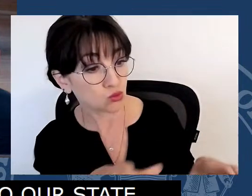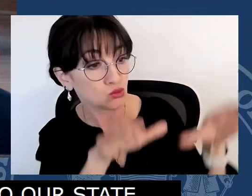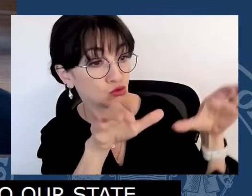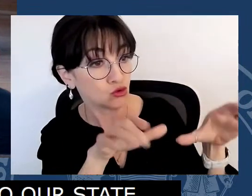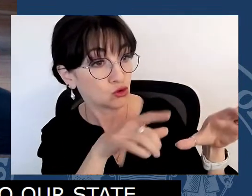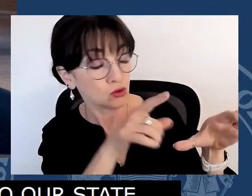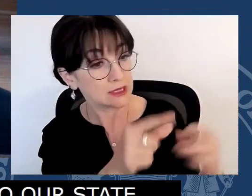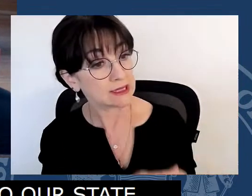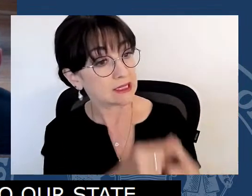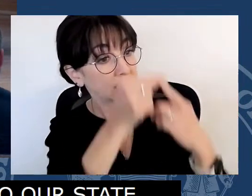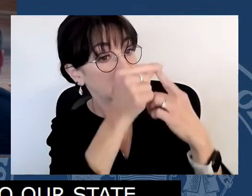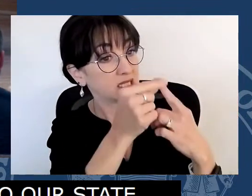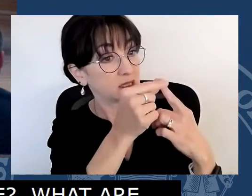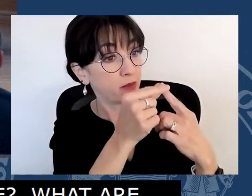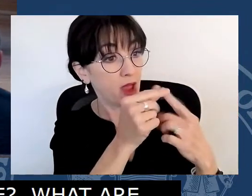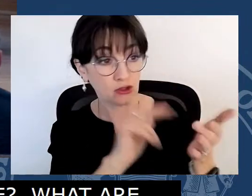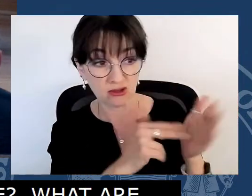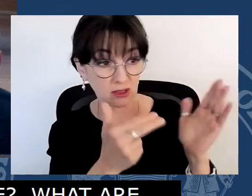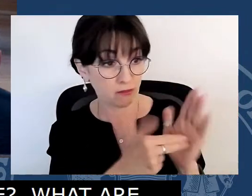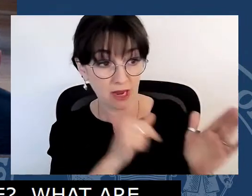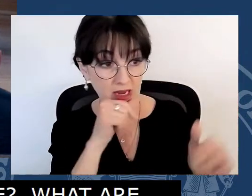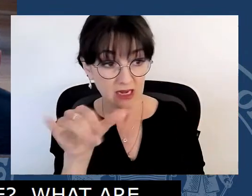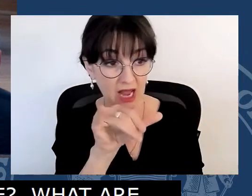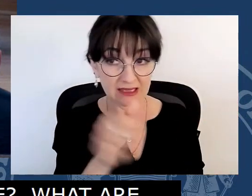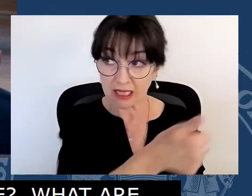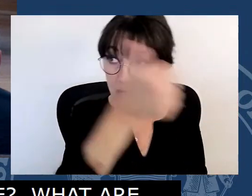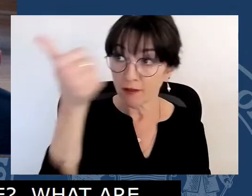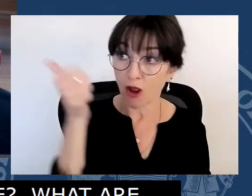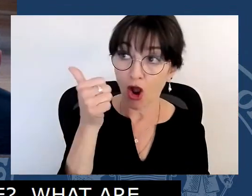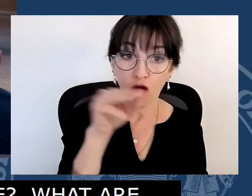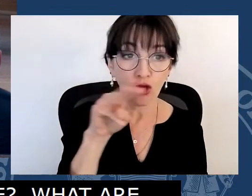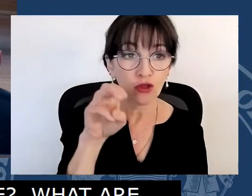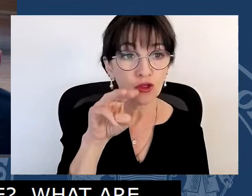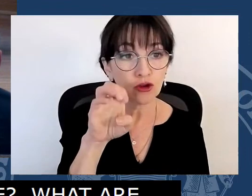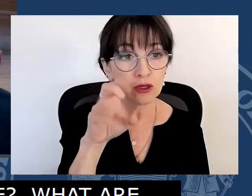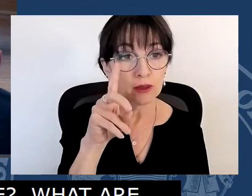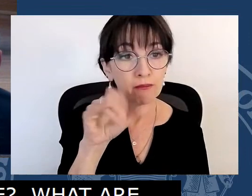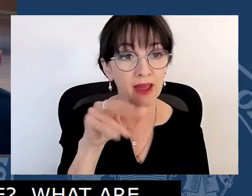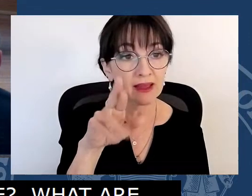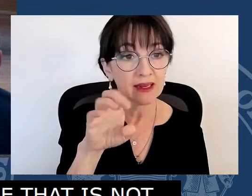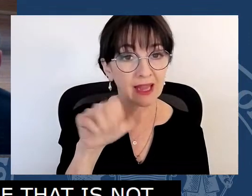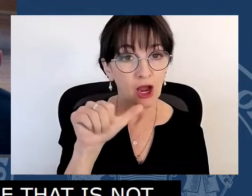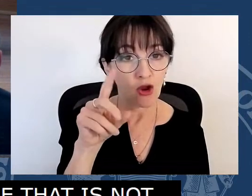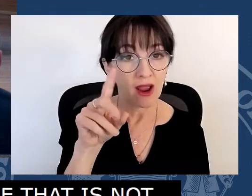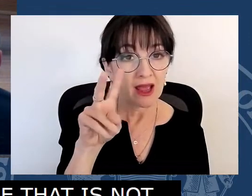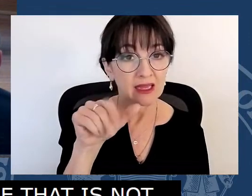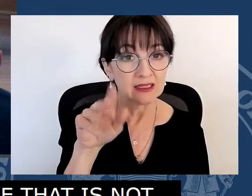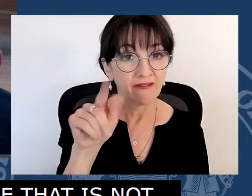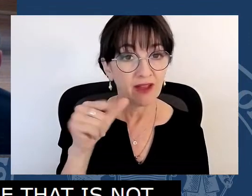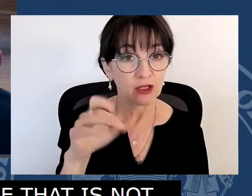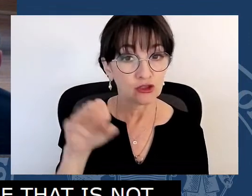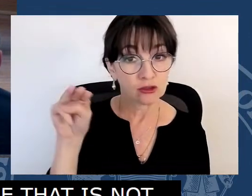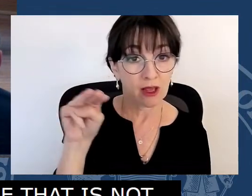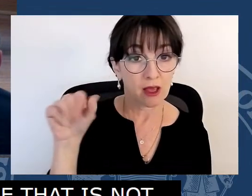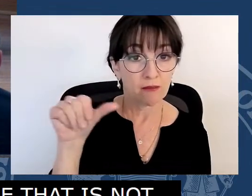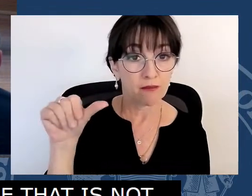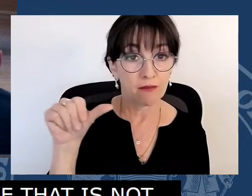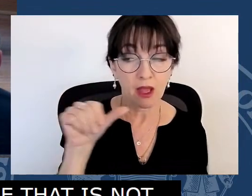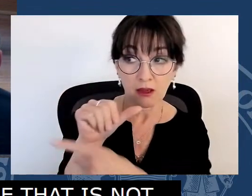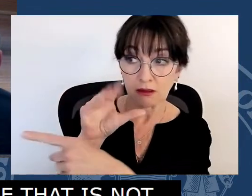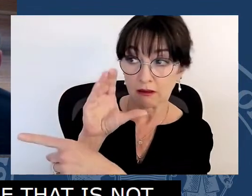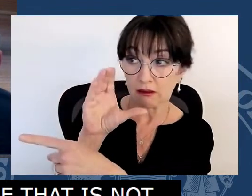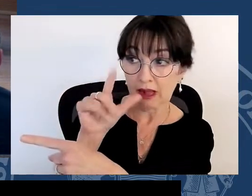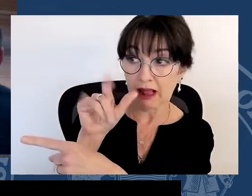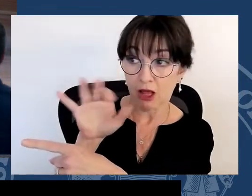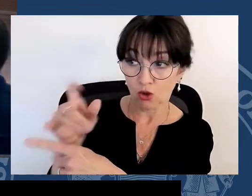not like the other Medicare Well, I think Advantages? recognizing existing networks. Claire, did you want to answer